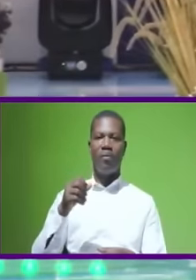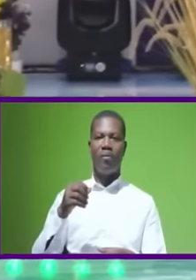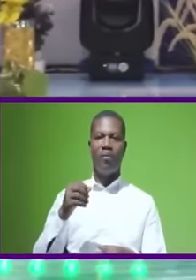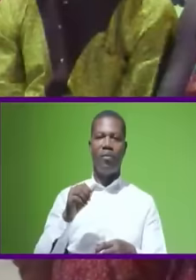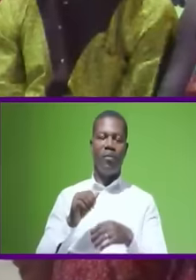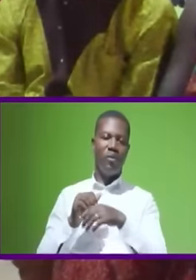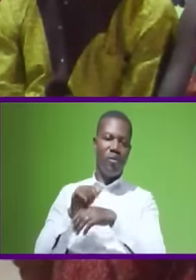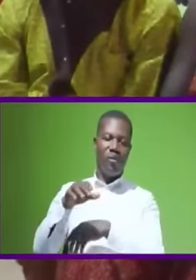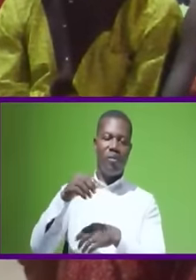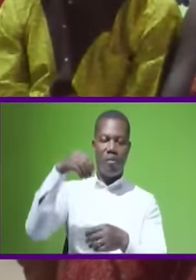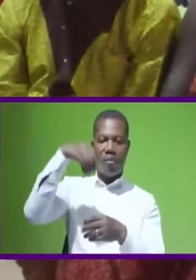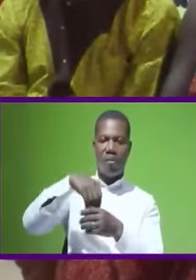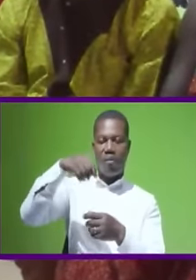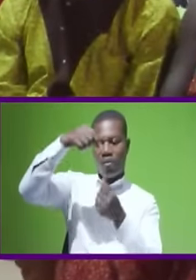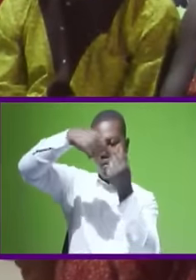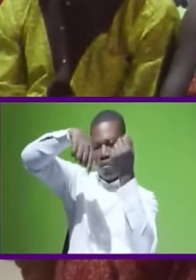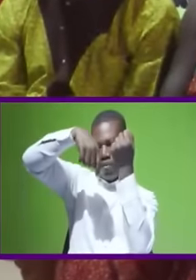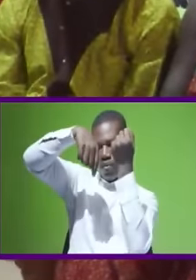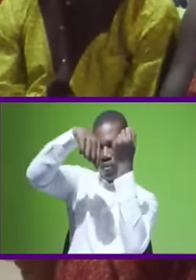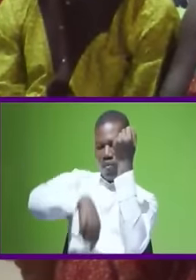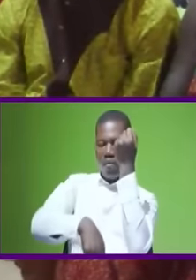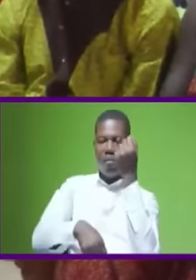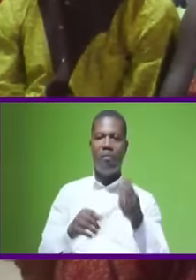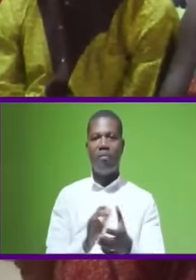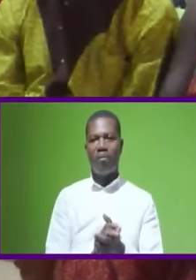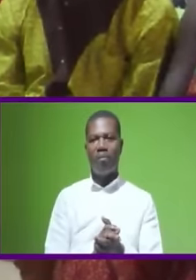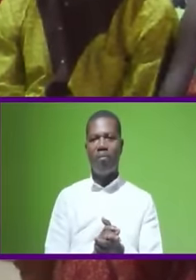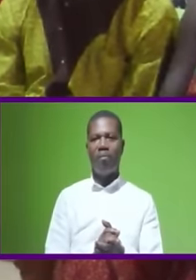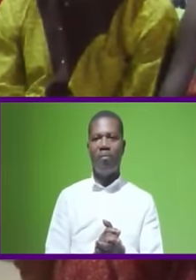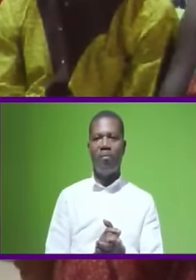Jeremiah was also cast into a well or pit.